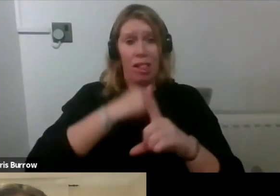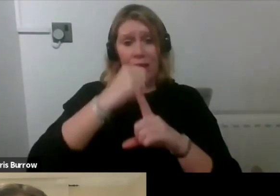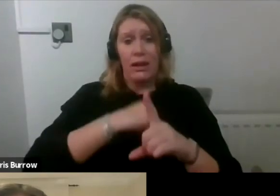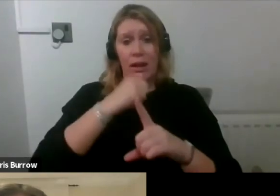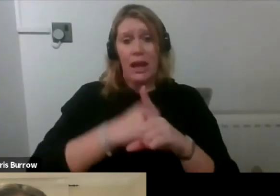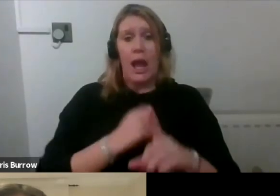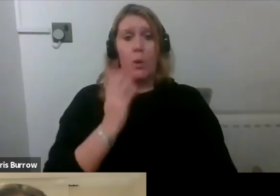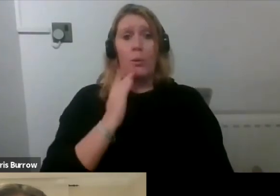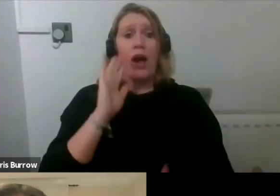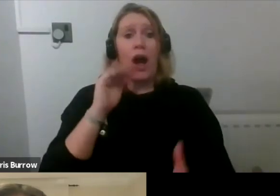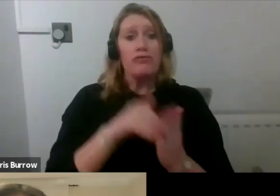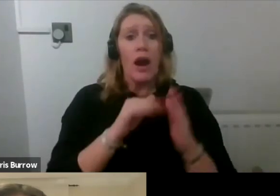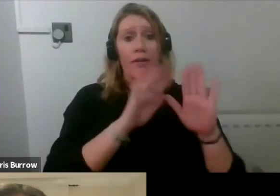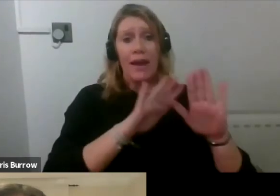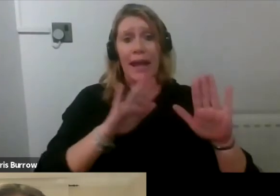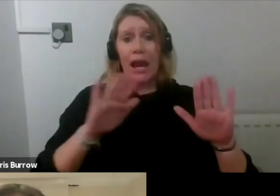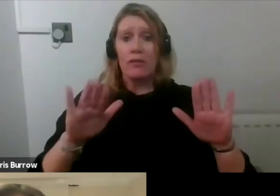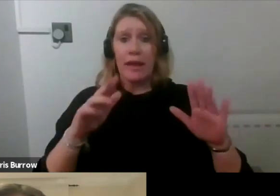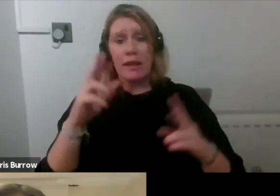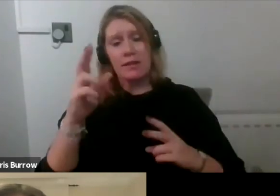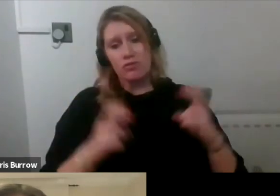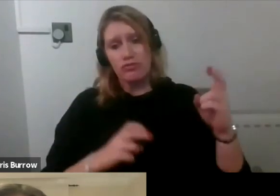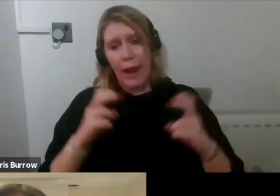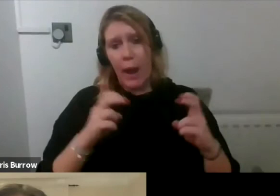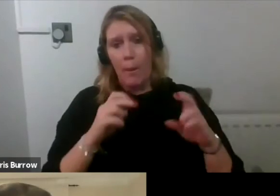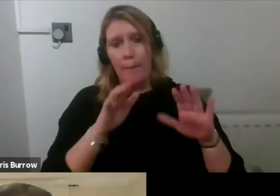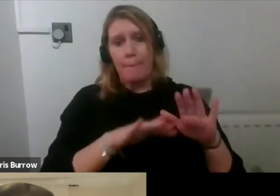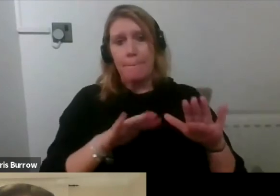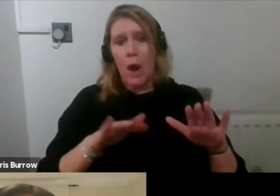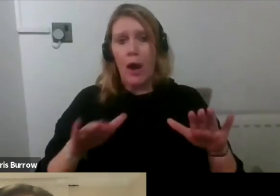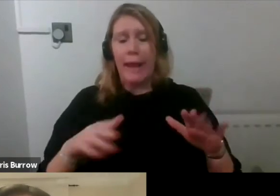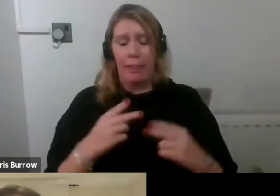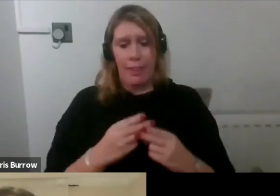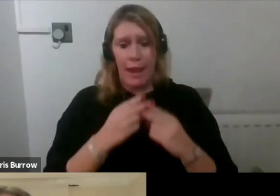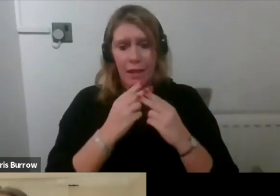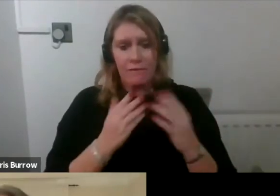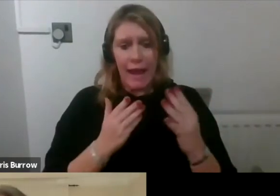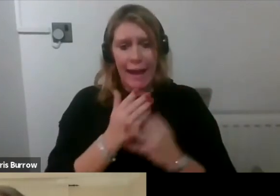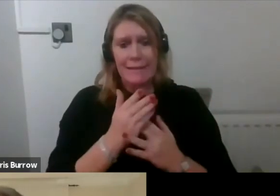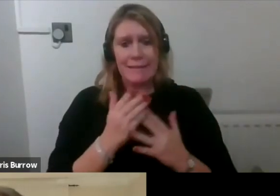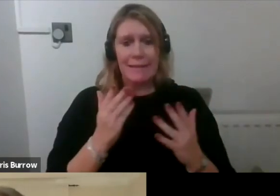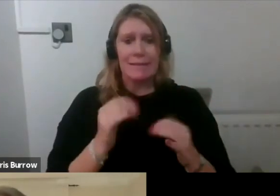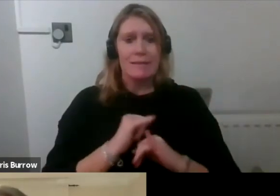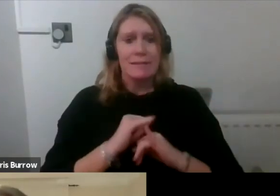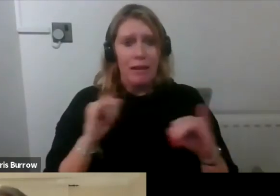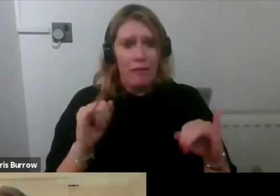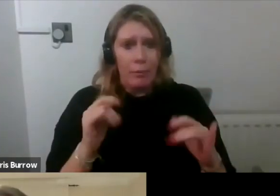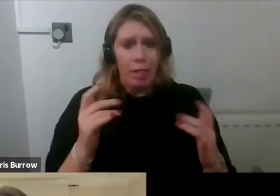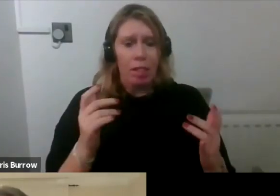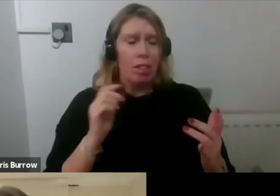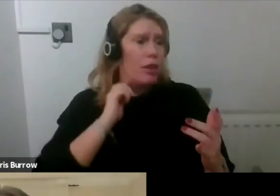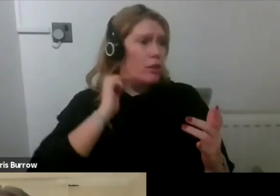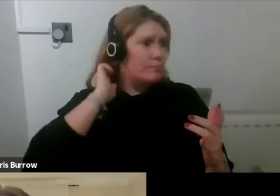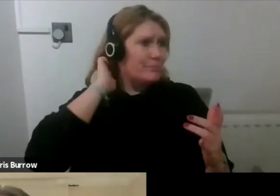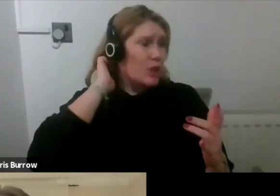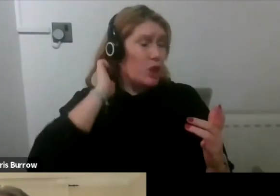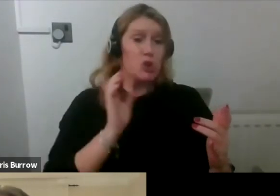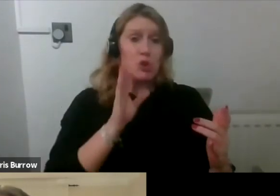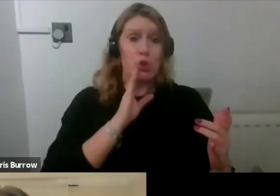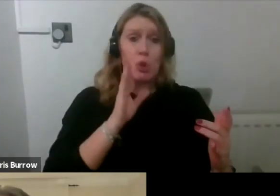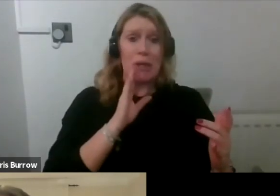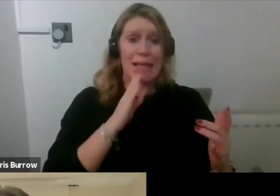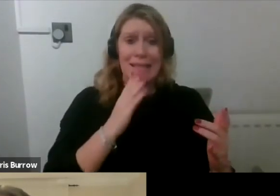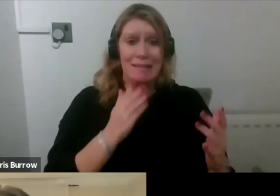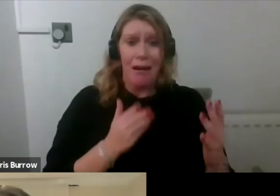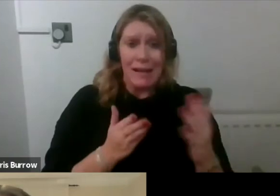about parking. The lift access is going to be like a coffin. The toilets aren't going to be accessible.